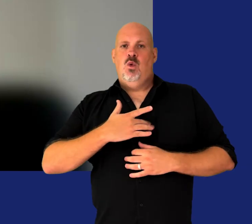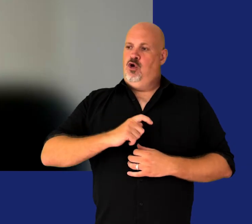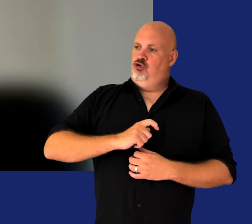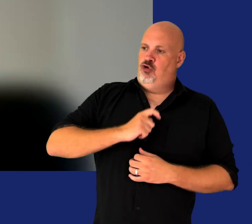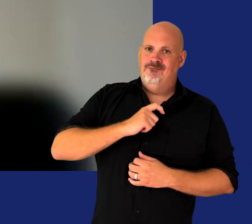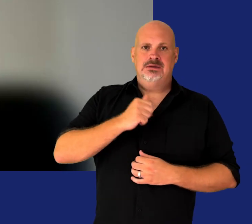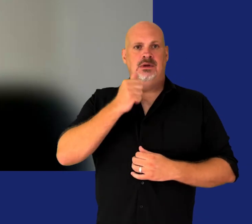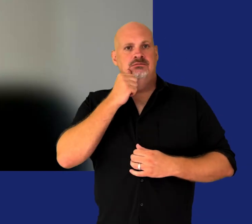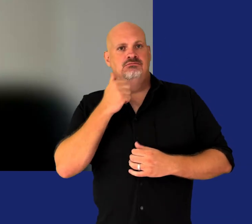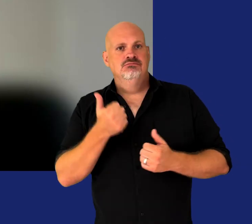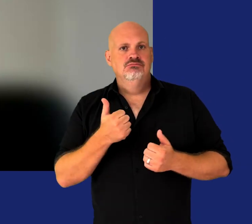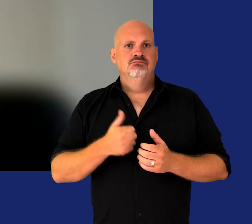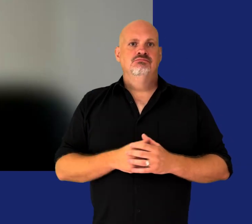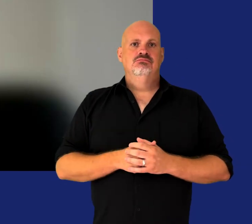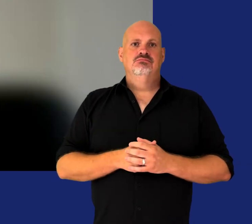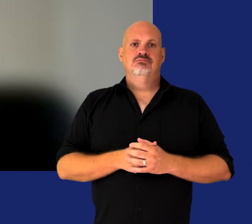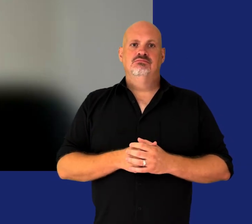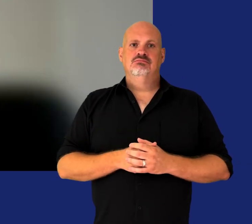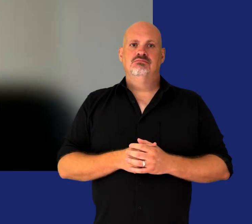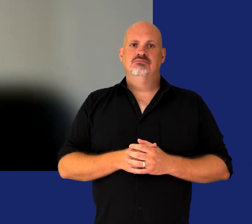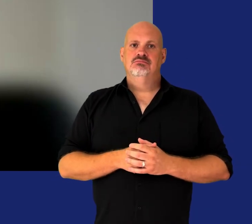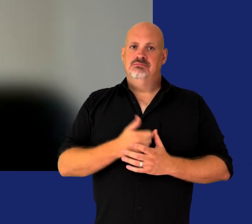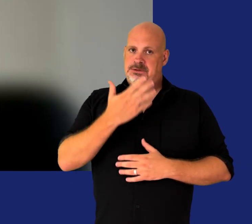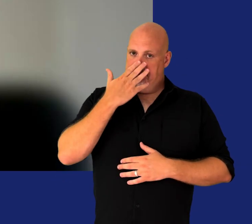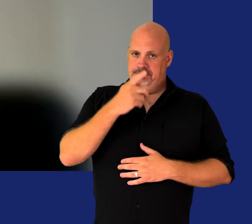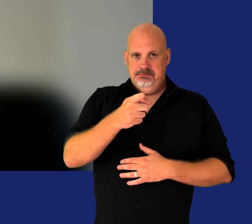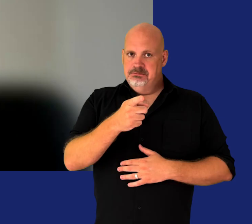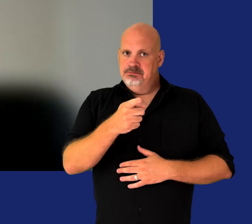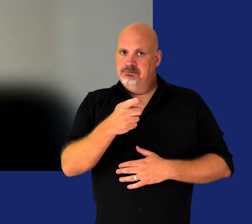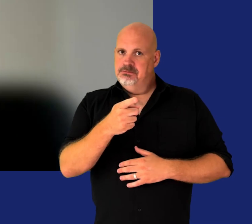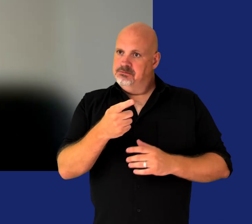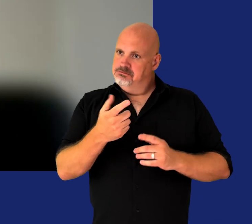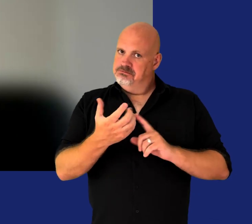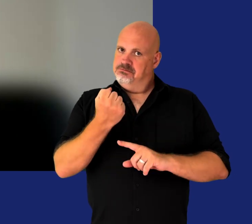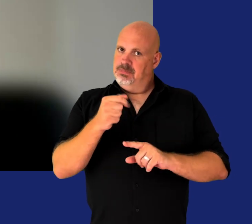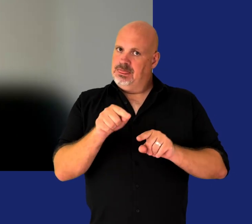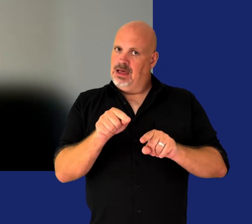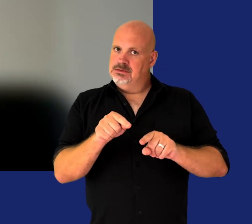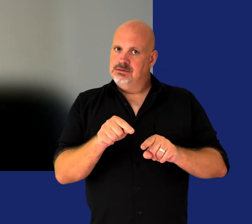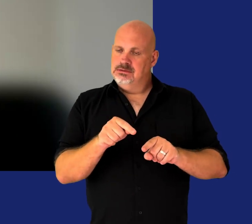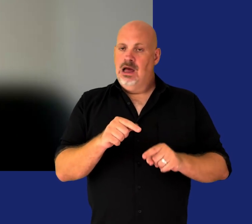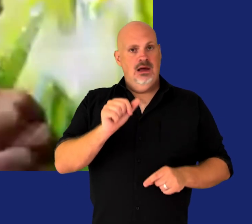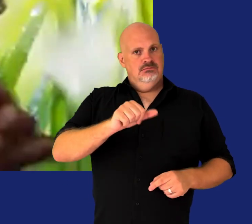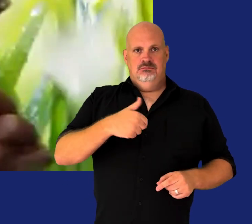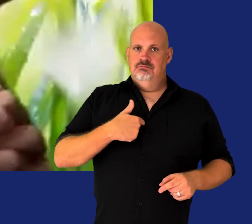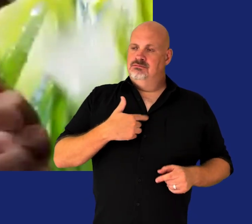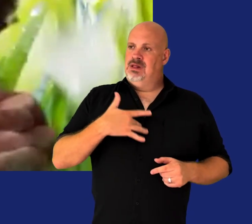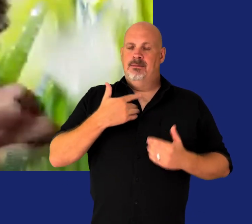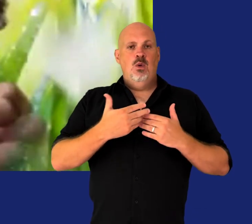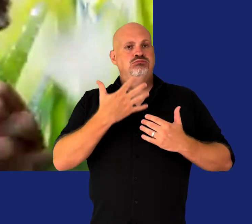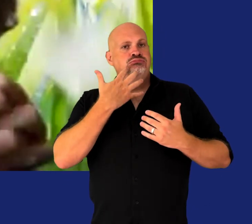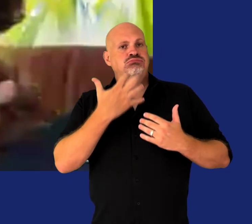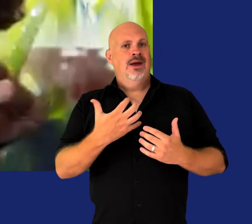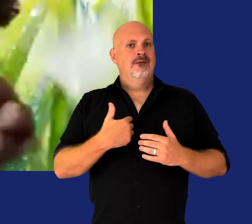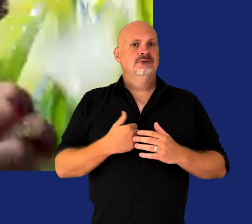reassure and build your confidence. So it sounds like you were able to get that in that instance. Yes, I'm a lot